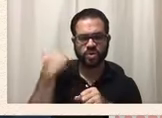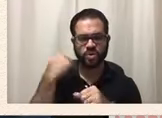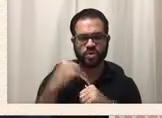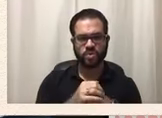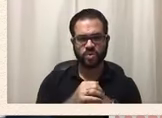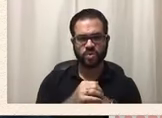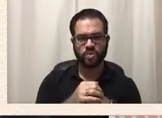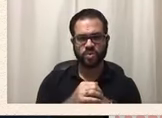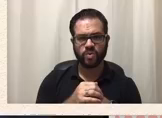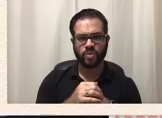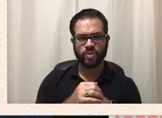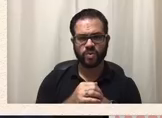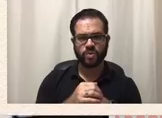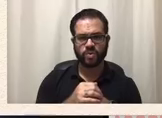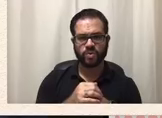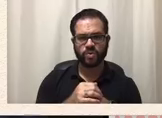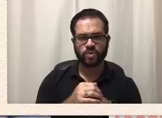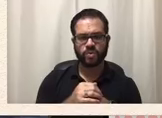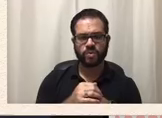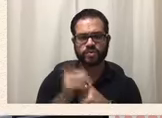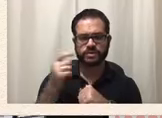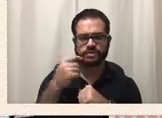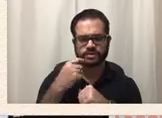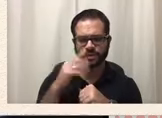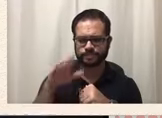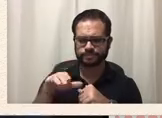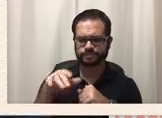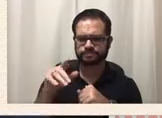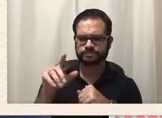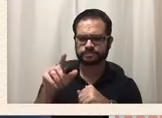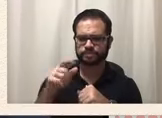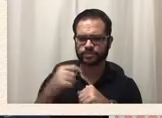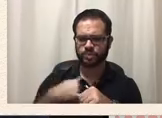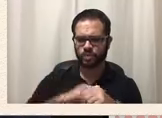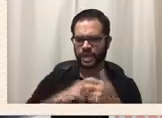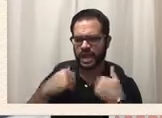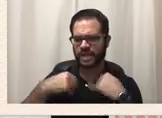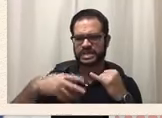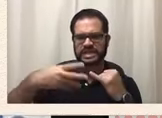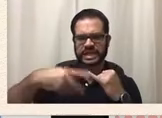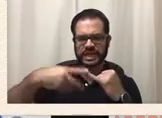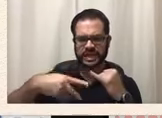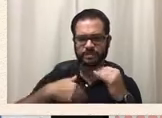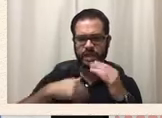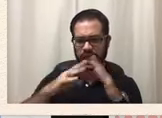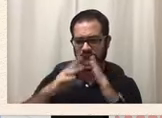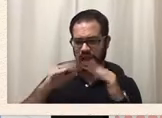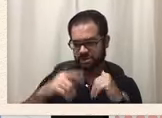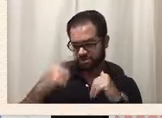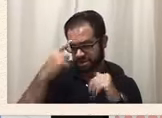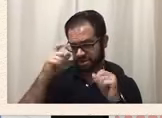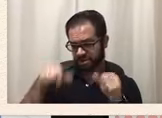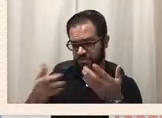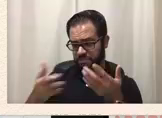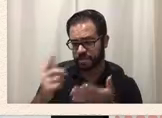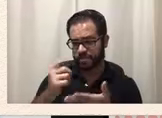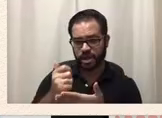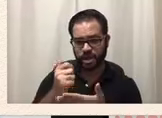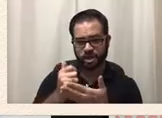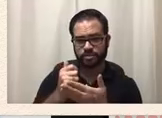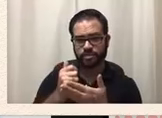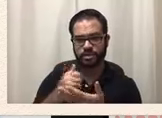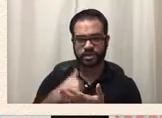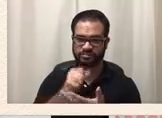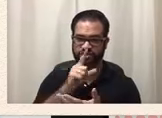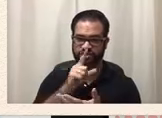"Hey Tim, we got some leaks at my house. Do you think you might be able to help me out?" And of course, I'm not very handy when it comes